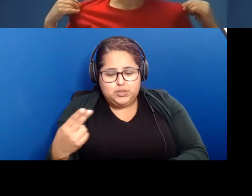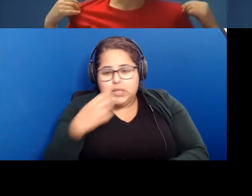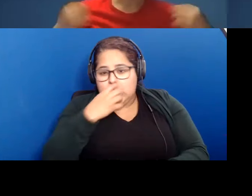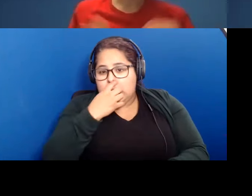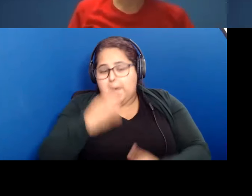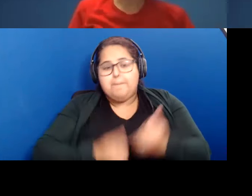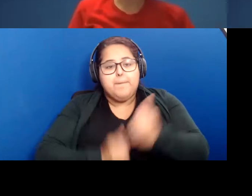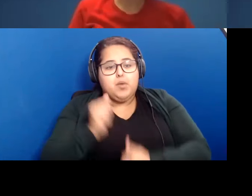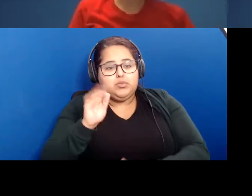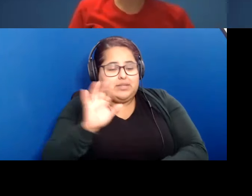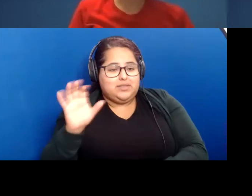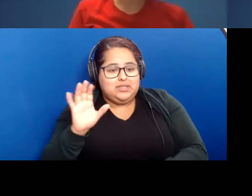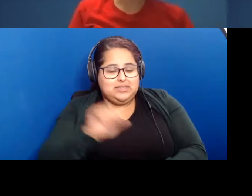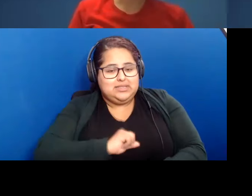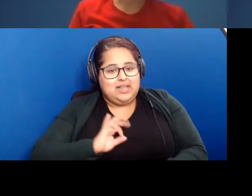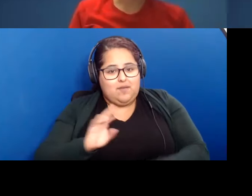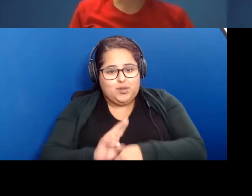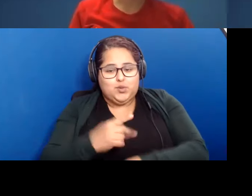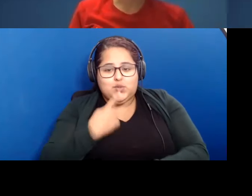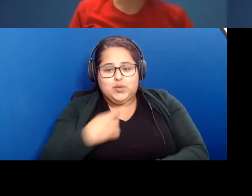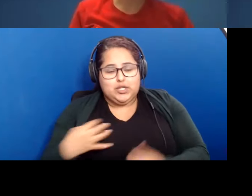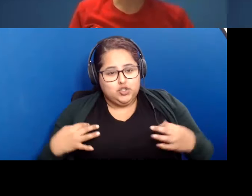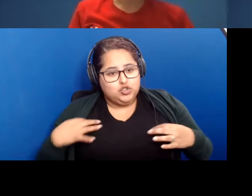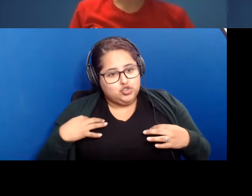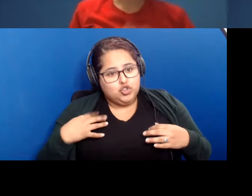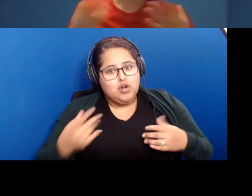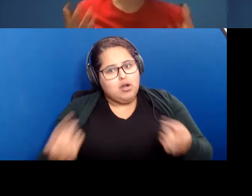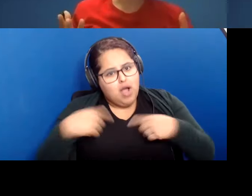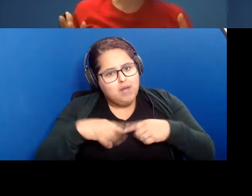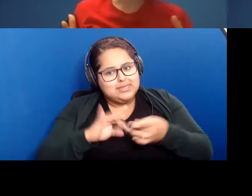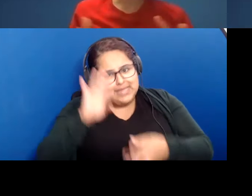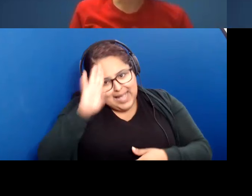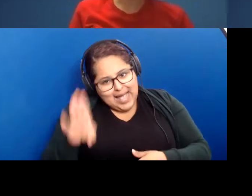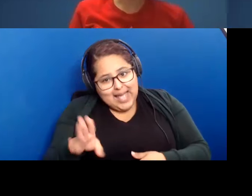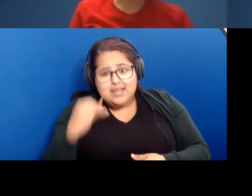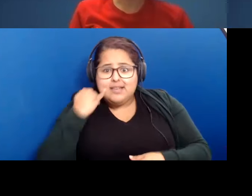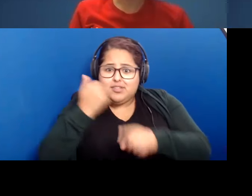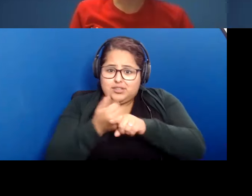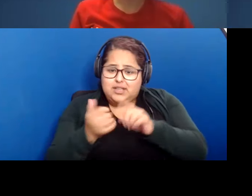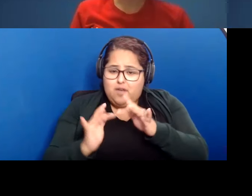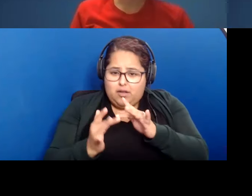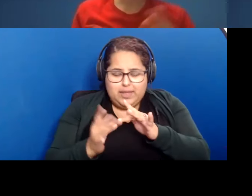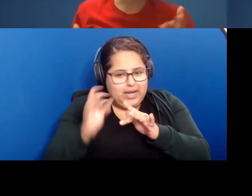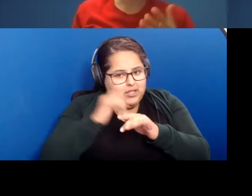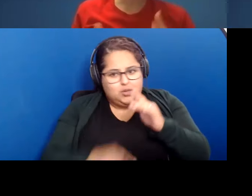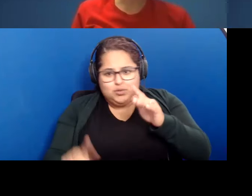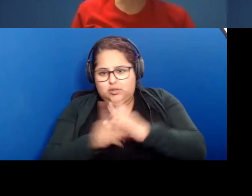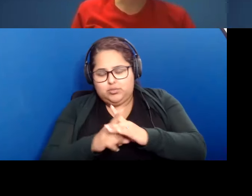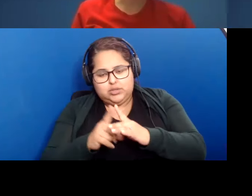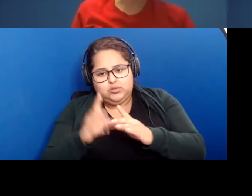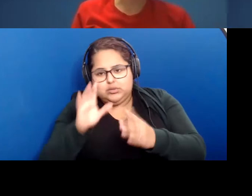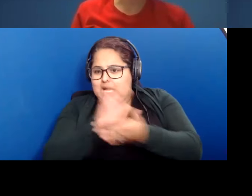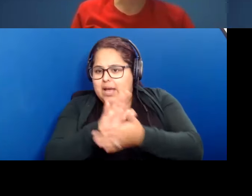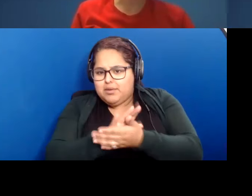FCC staff will wear a red shirt. Look for us and come ask us, say hi. If you're an online student and you don't come to campus, shoot us